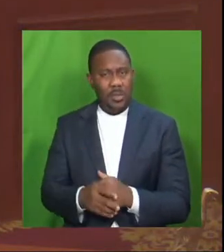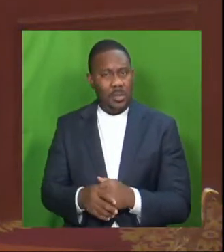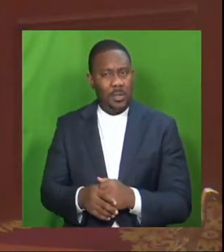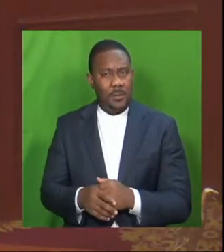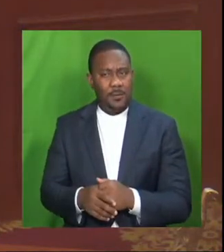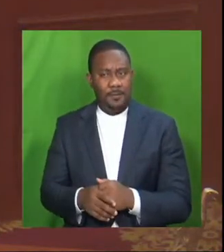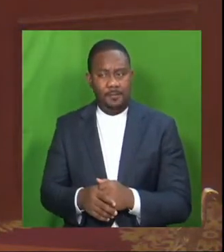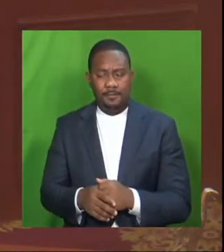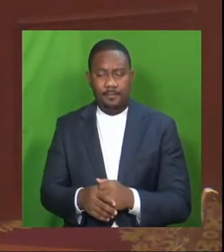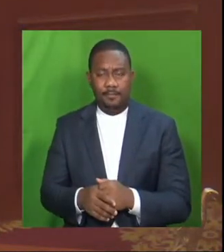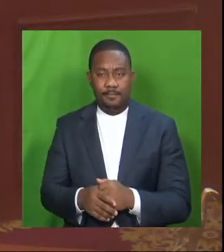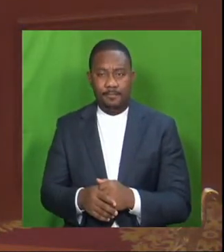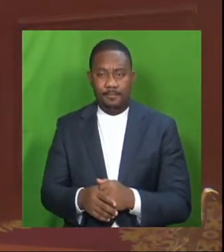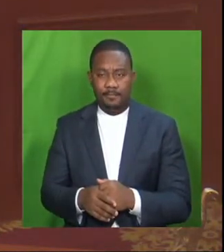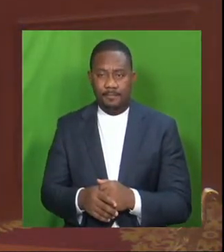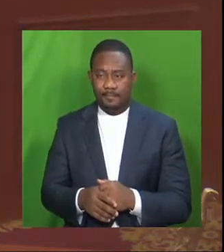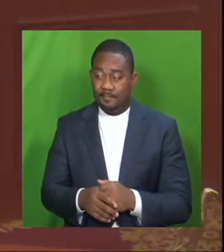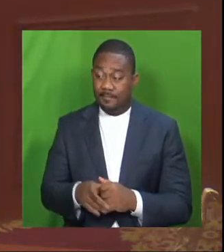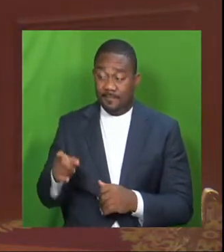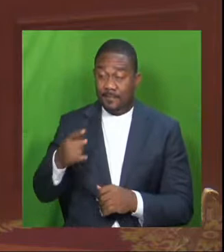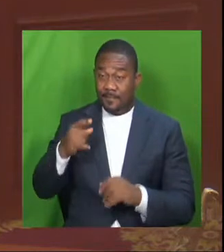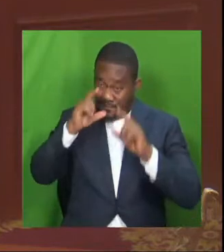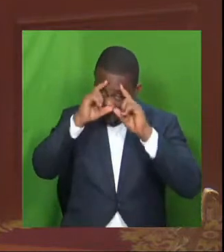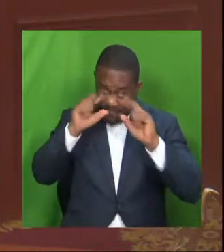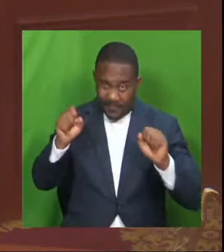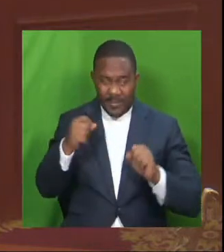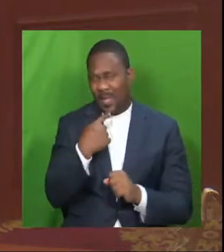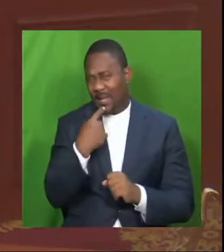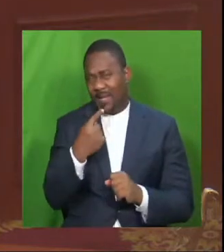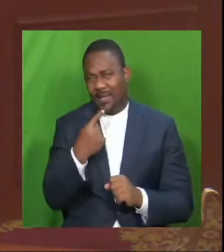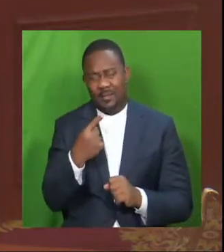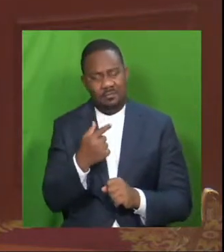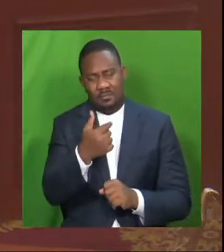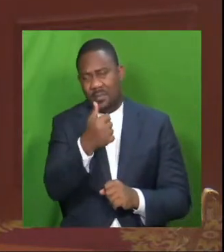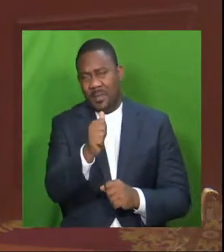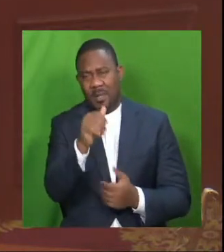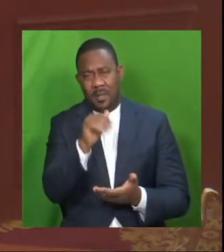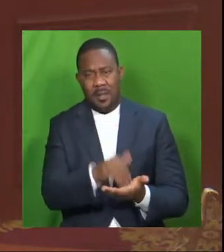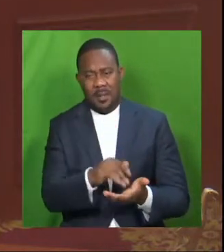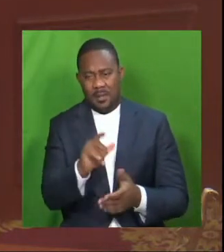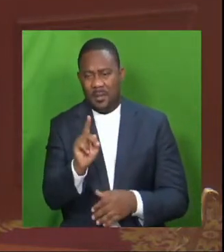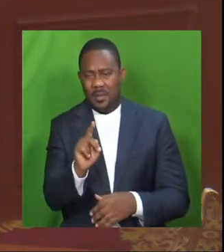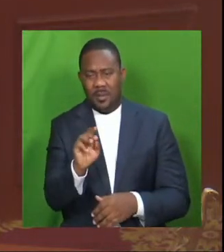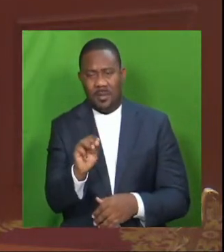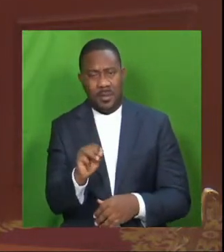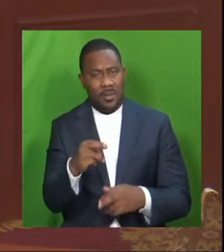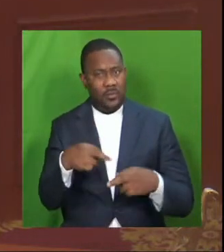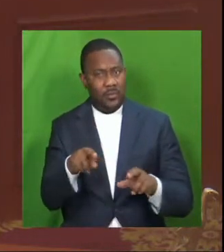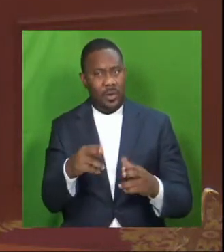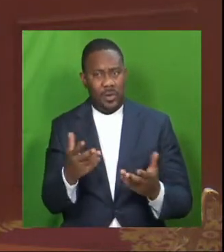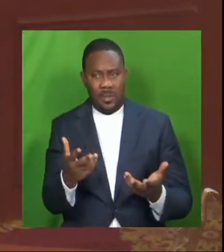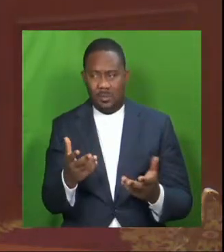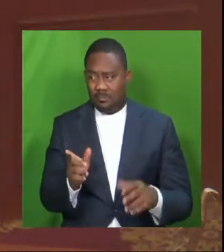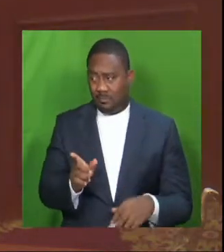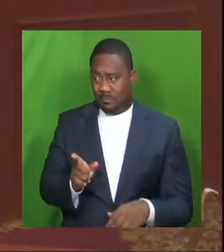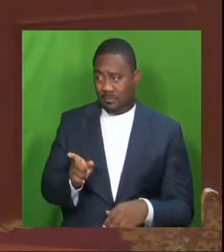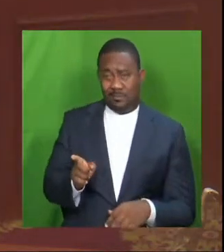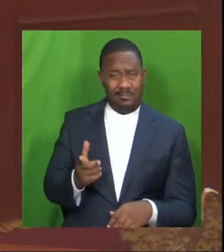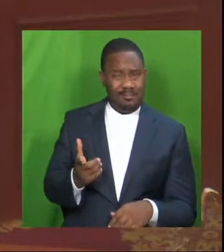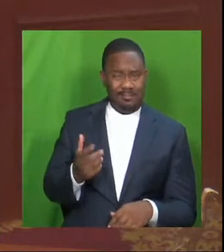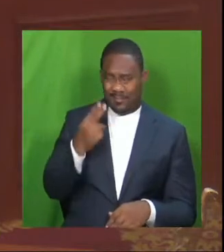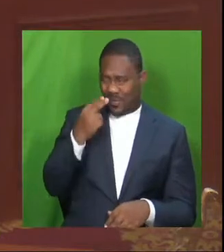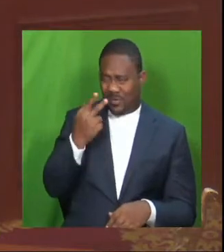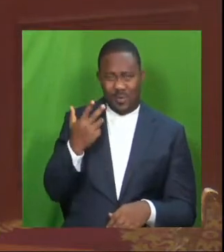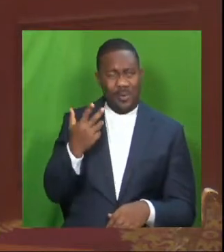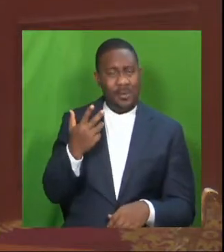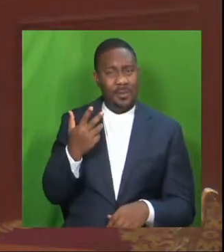praise himself when he says that he has contracted 10,000 kilometers of road. He simply could have said that he has put a flyover